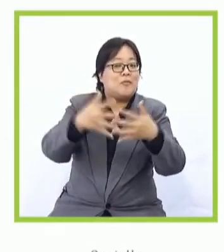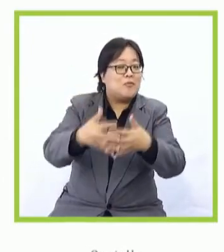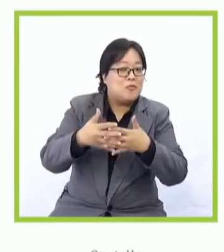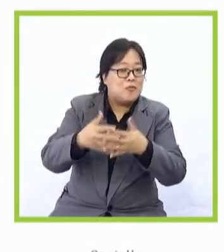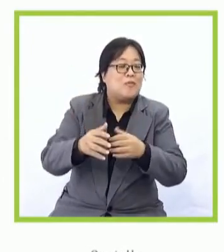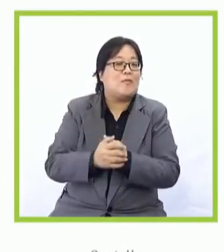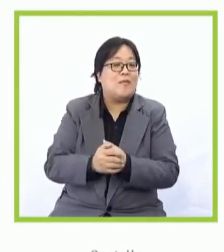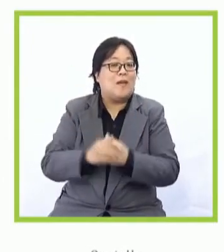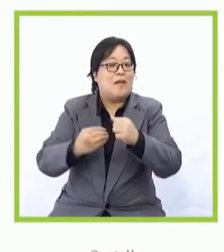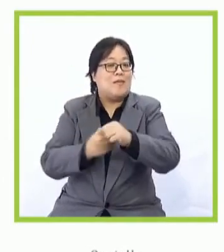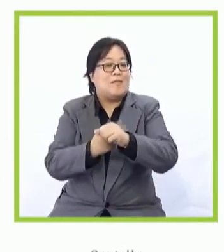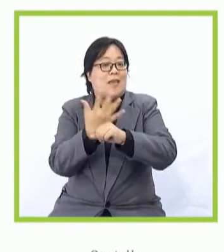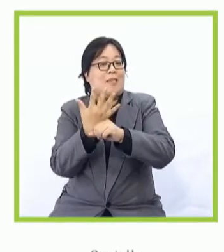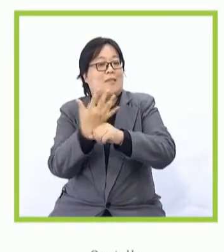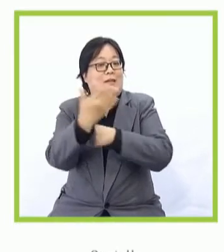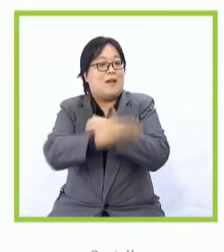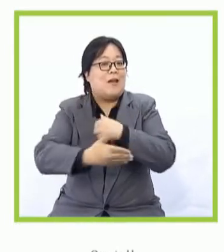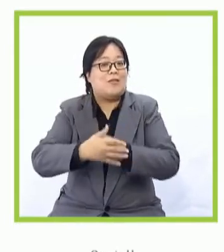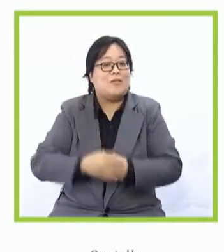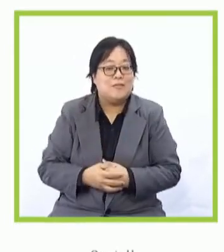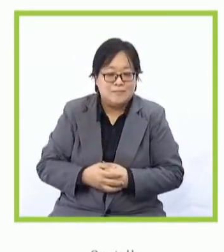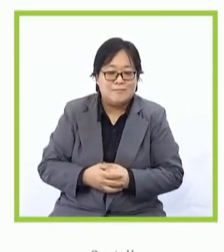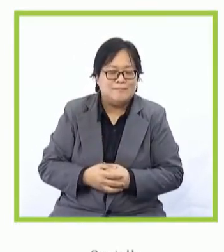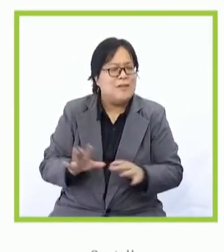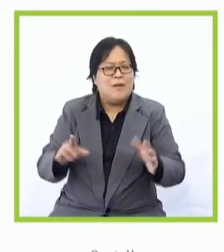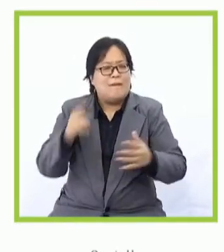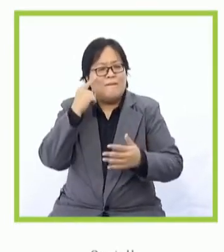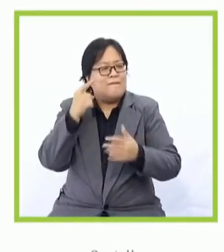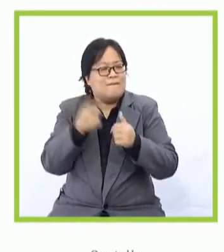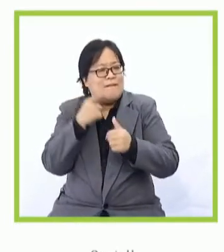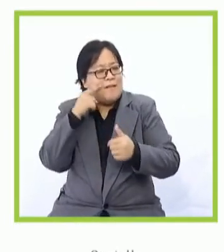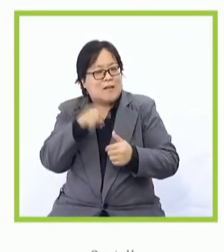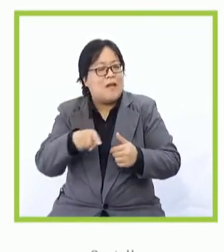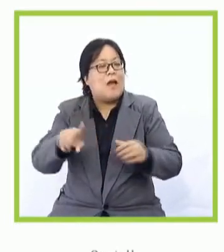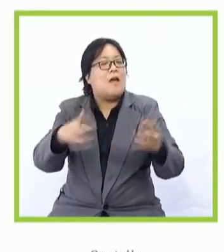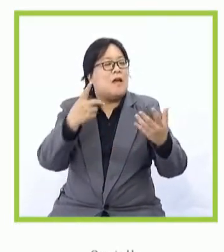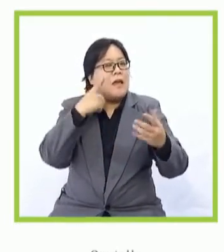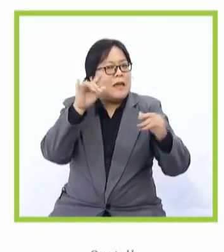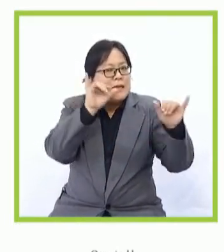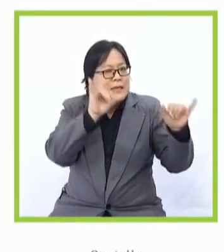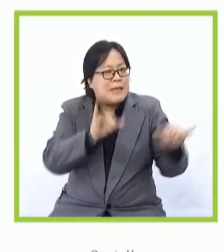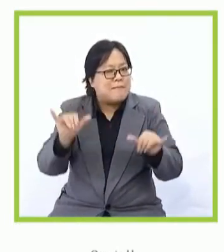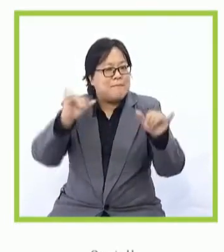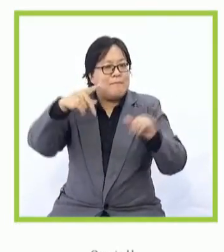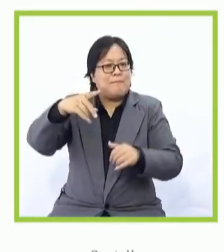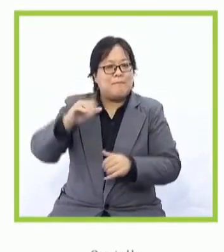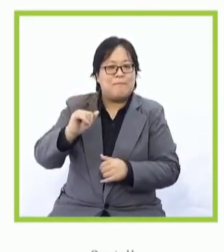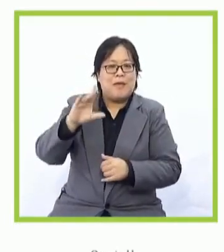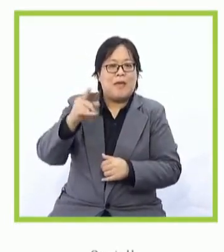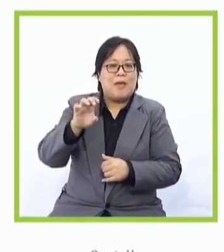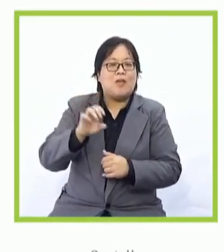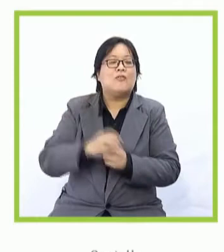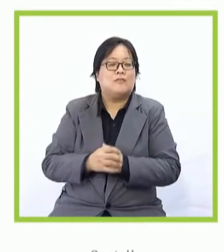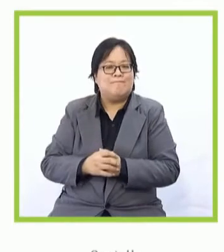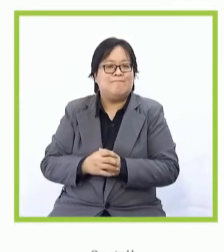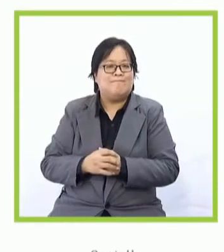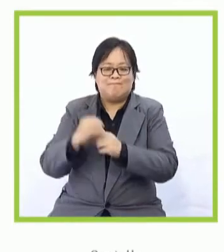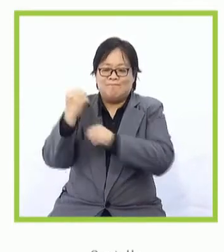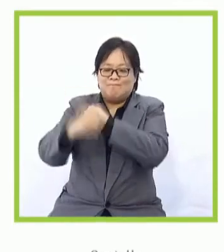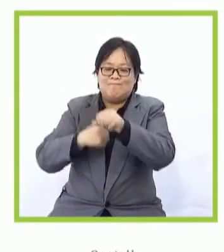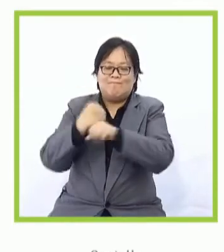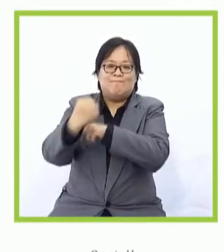the Scandinavian welfare state. What's fascinating is how much of the same package takes place across centuries,